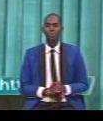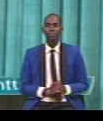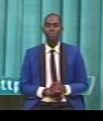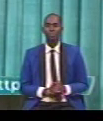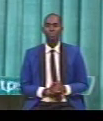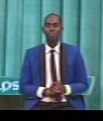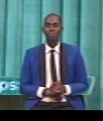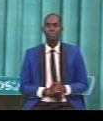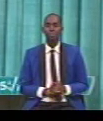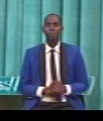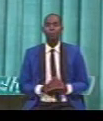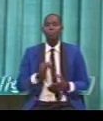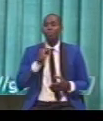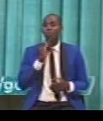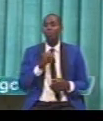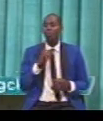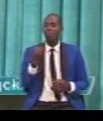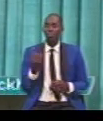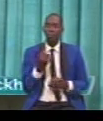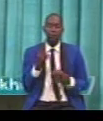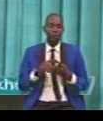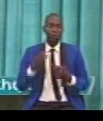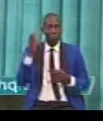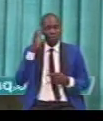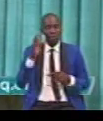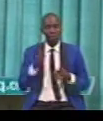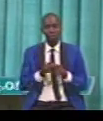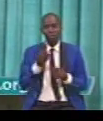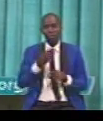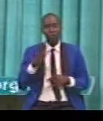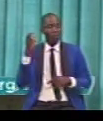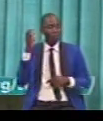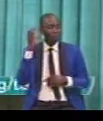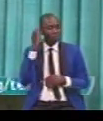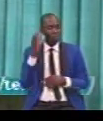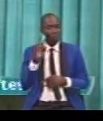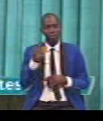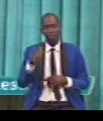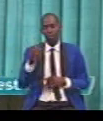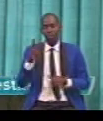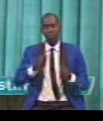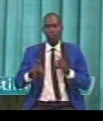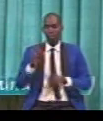It's not just to listen. As we are listening, please check yourself.